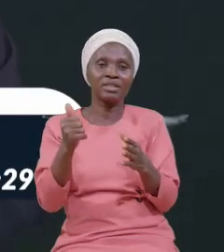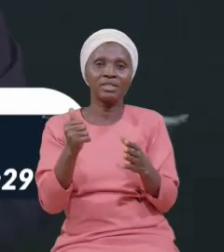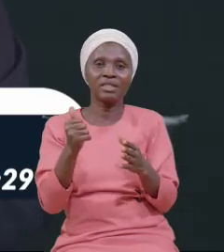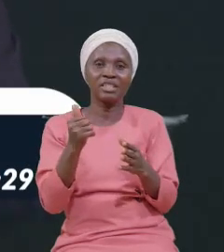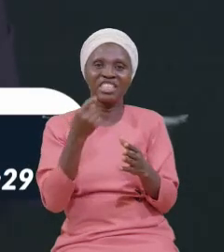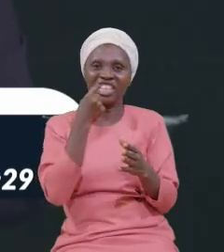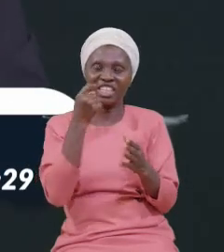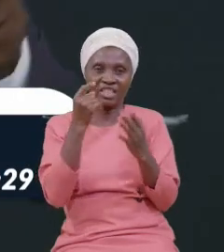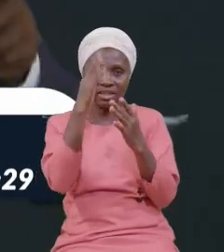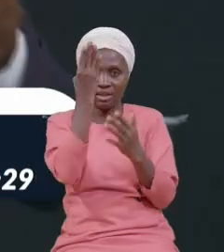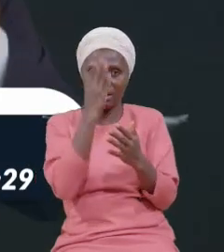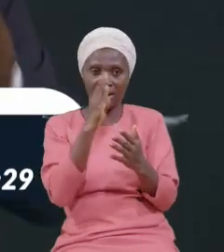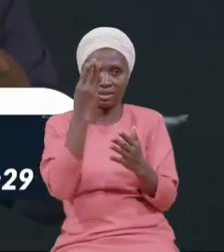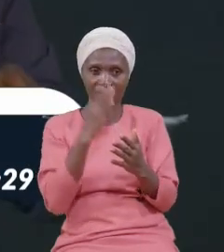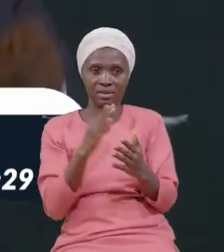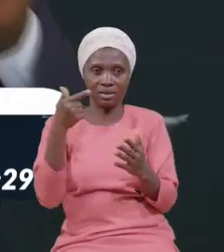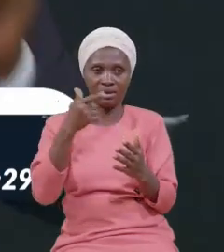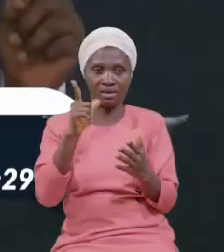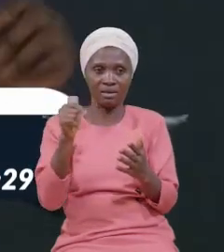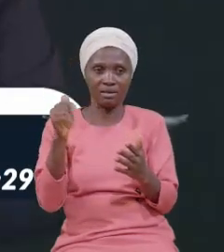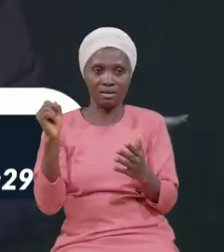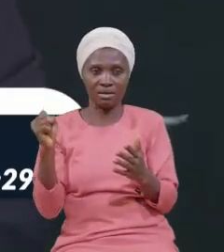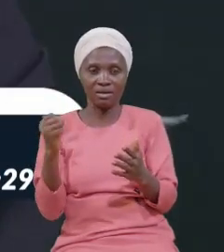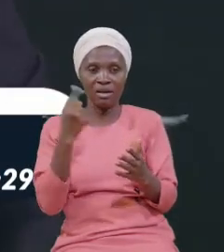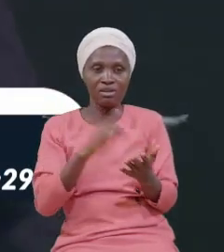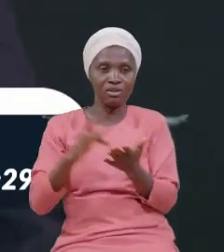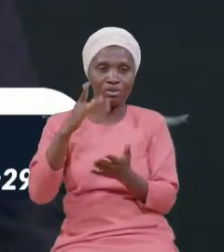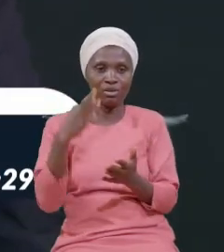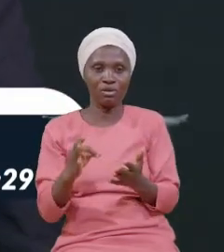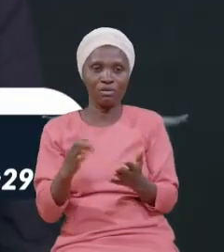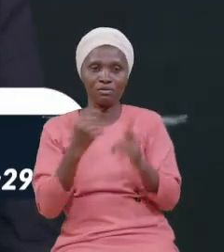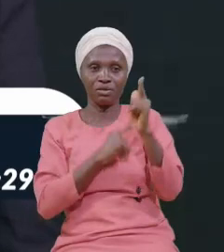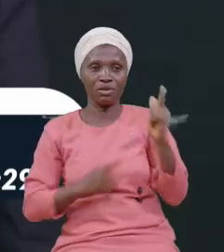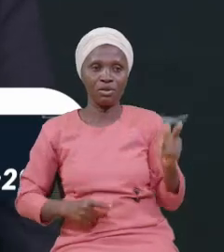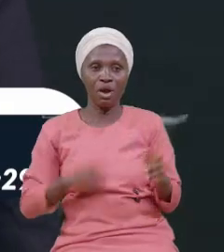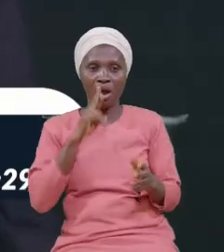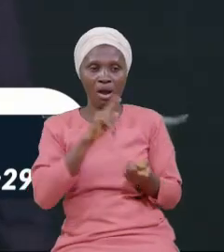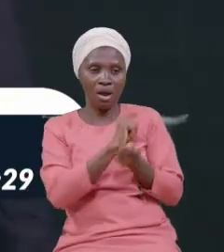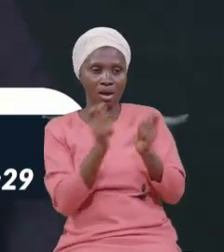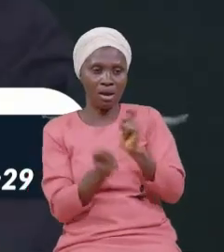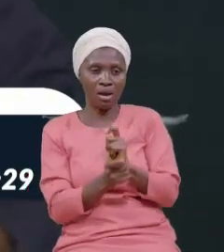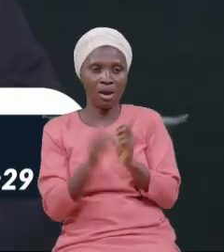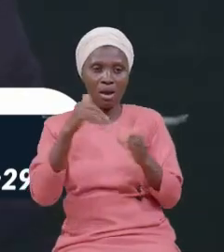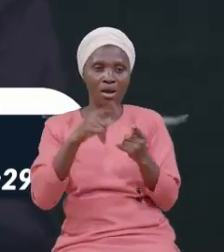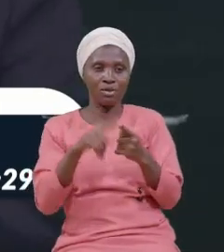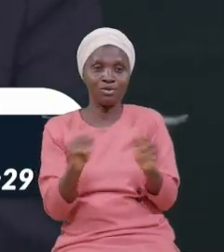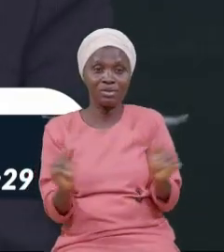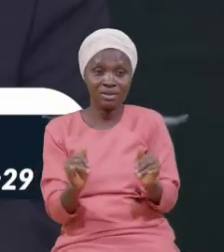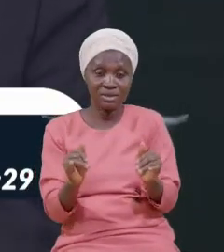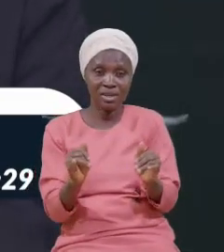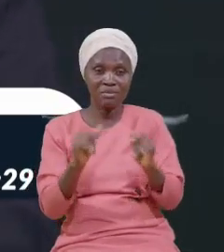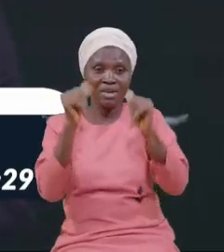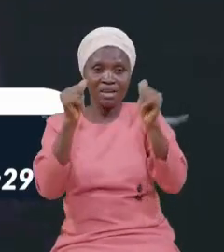transformed into the same image from glory to glory. You'll be going